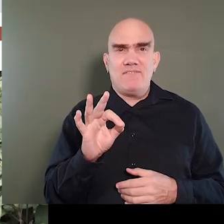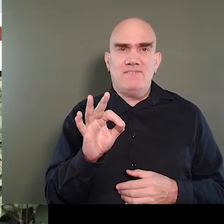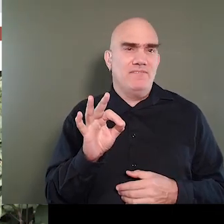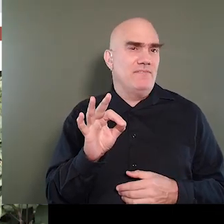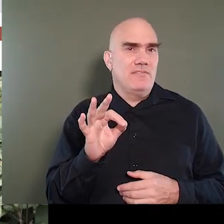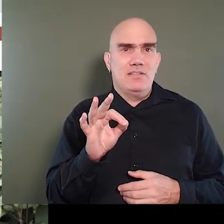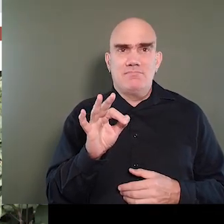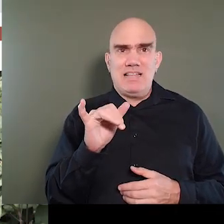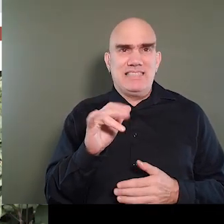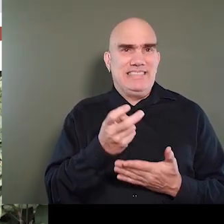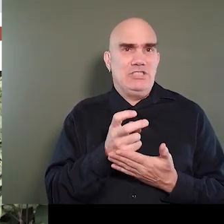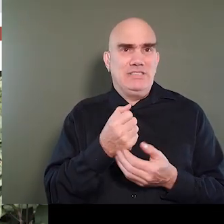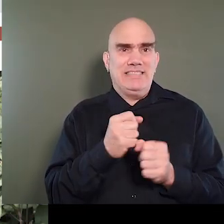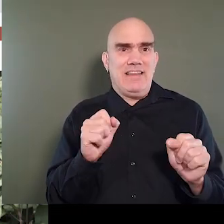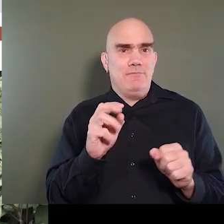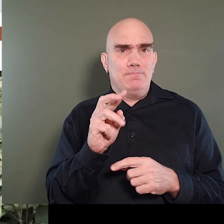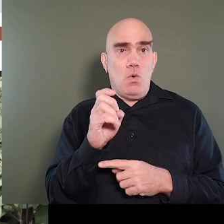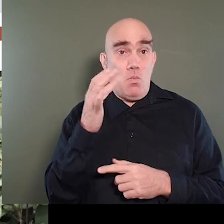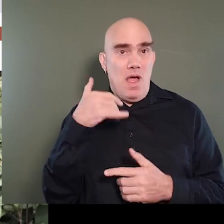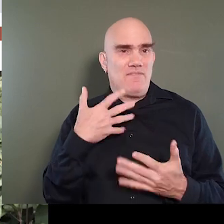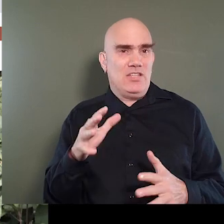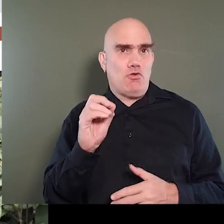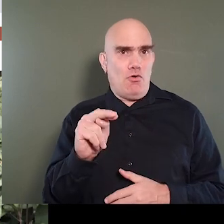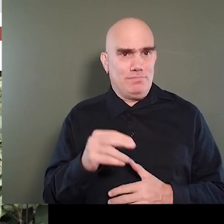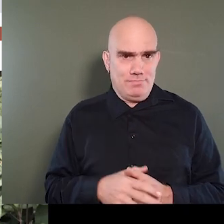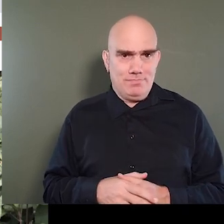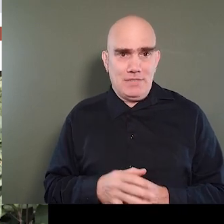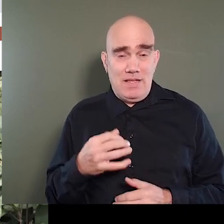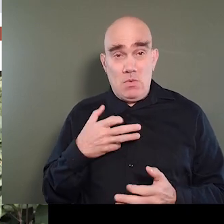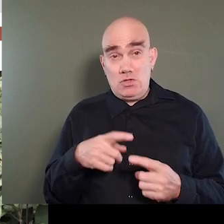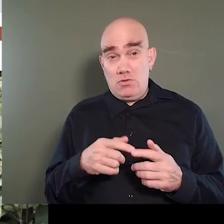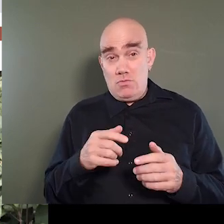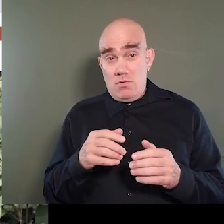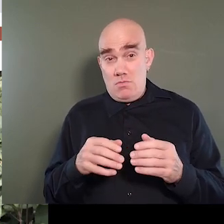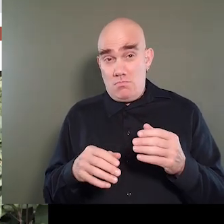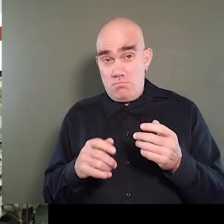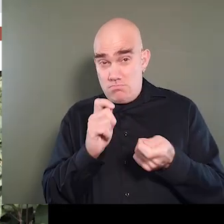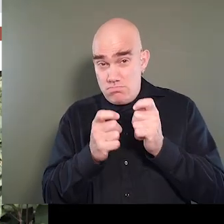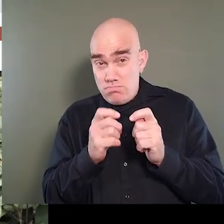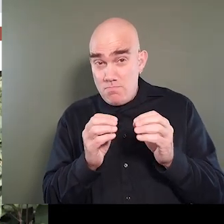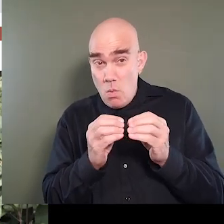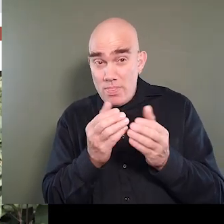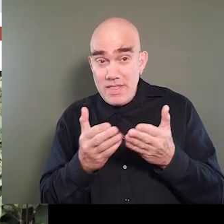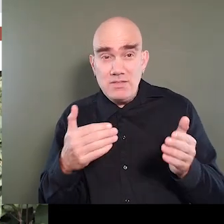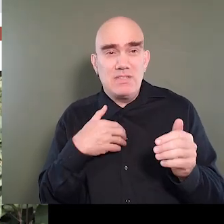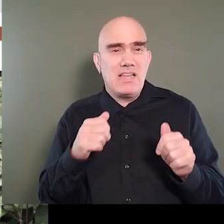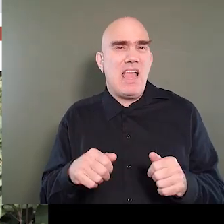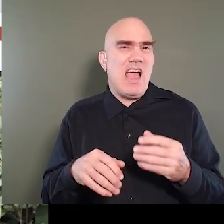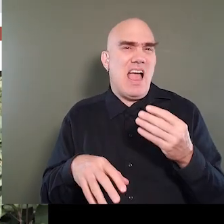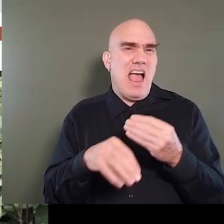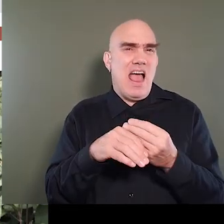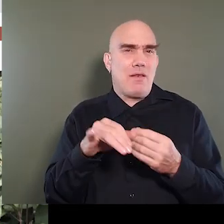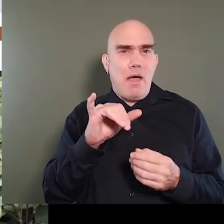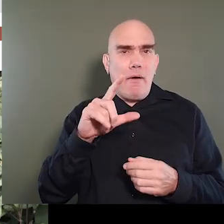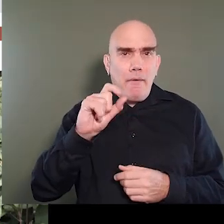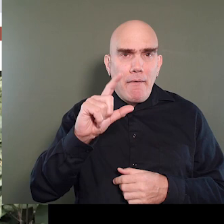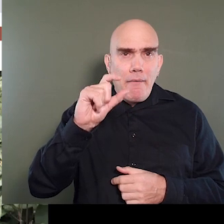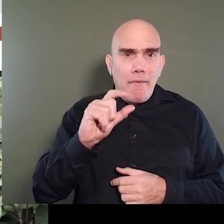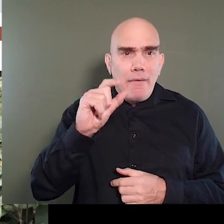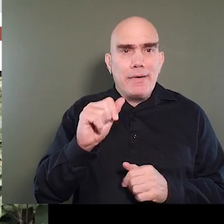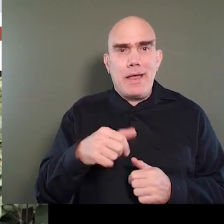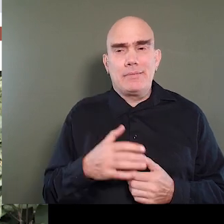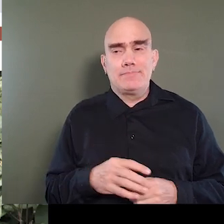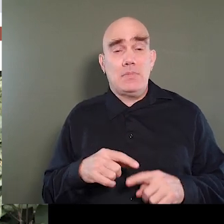I already had it selected. If we want to further customize this widget, we can by adding anything else as I did with the